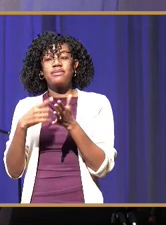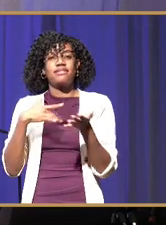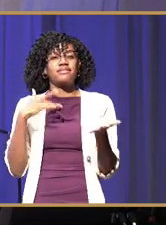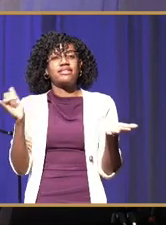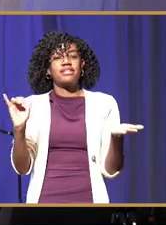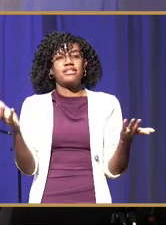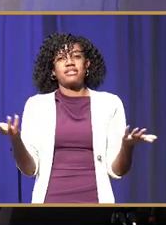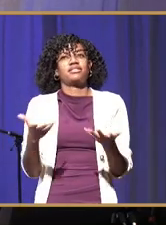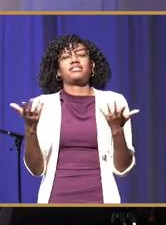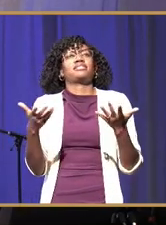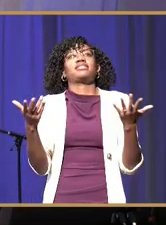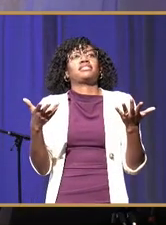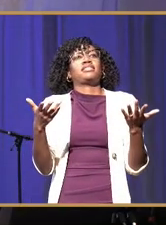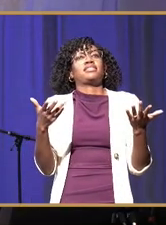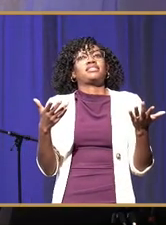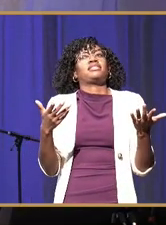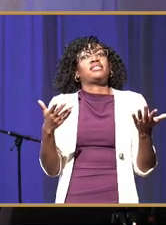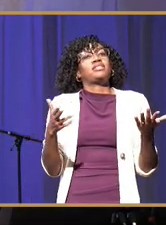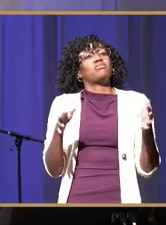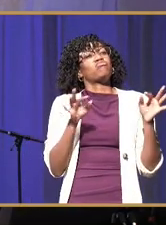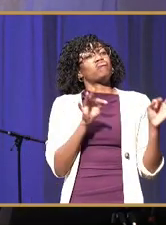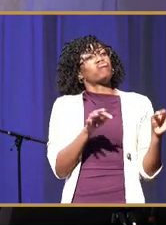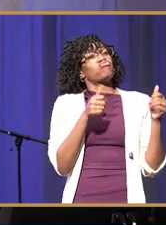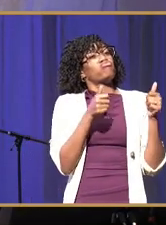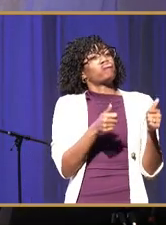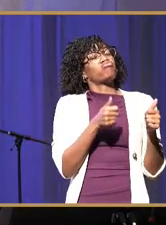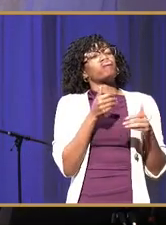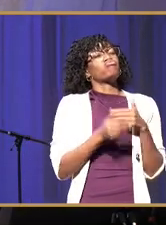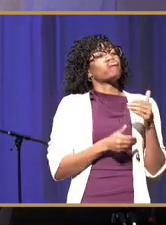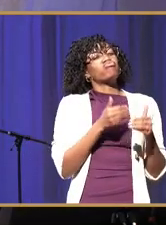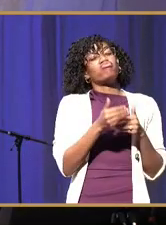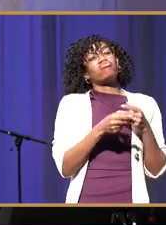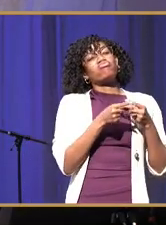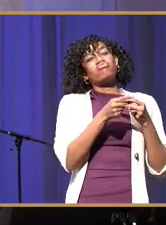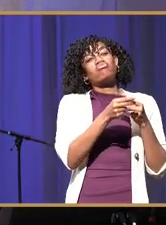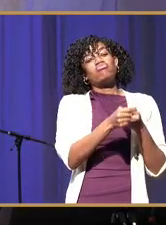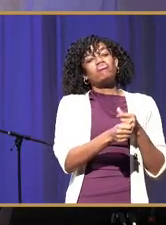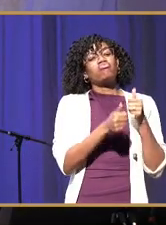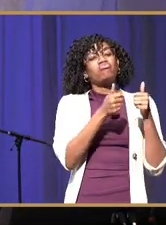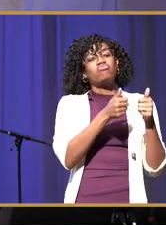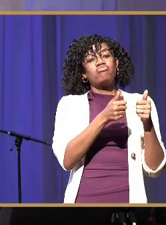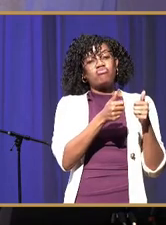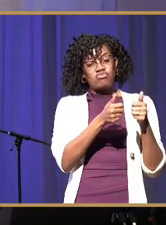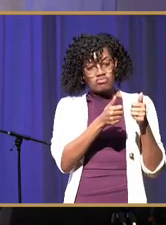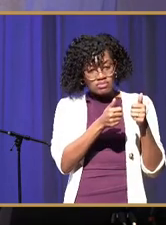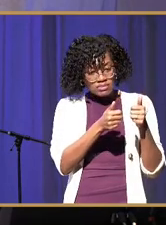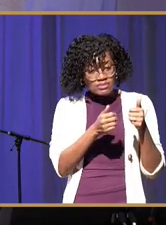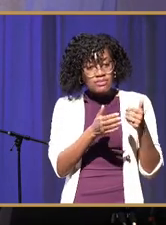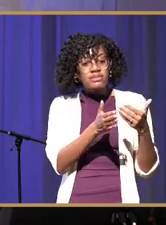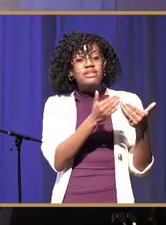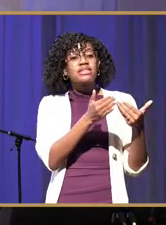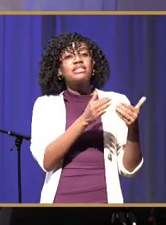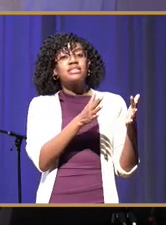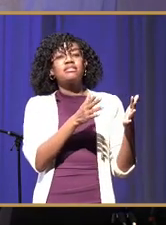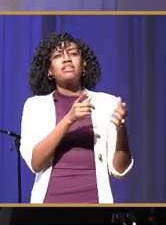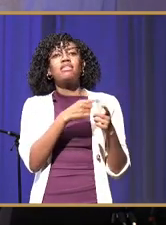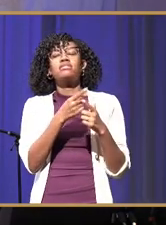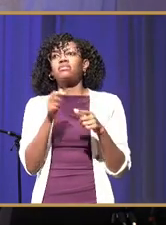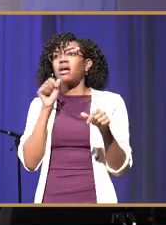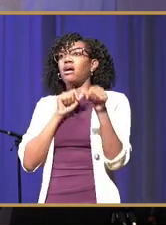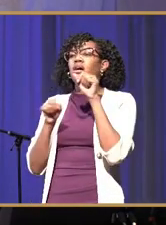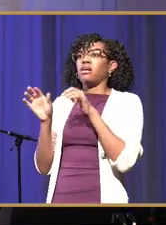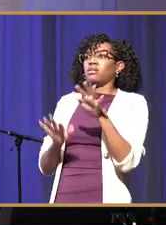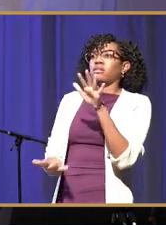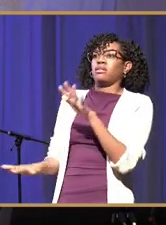like a real cool sailing on the sea of your love kind of thing. Then it's like, oh God, what's going on?